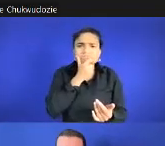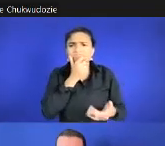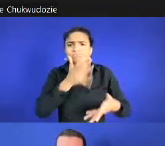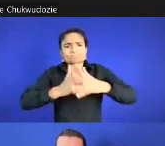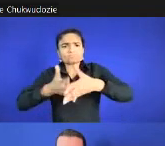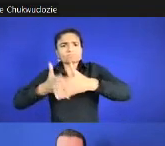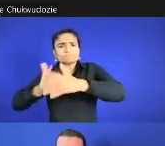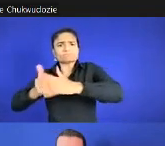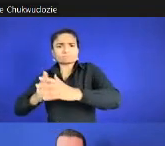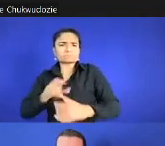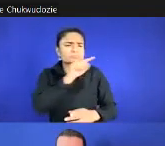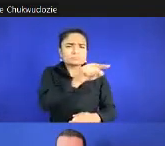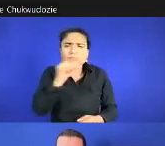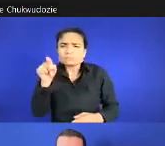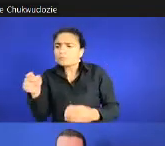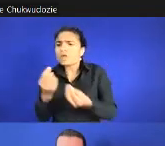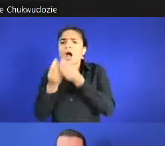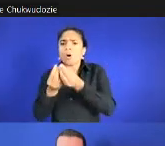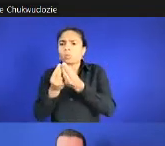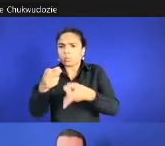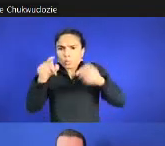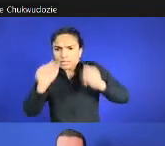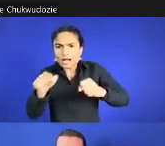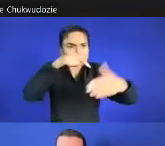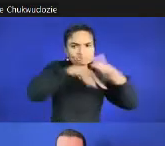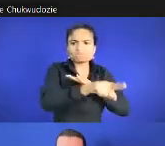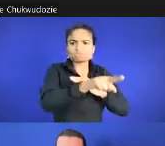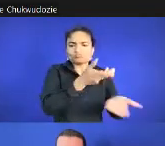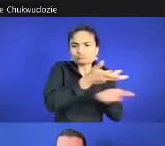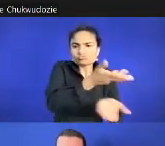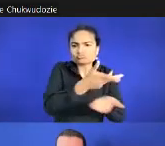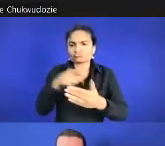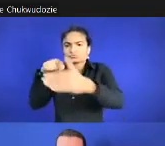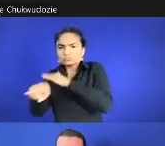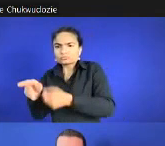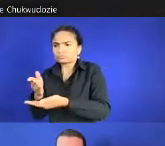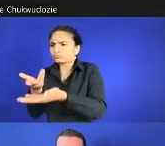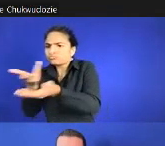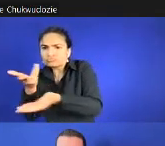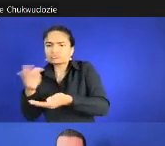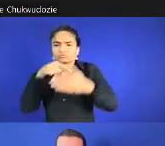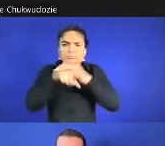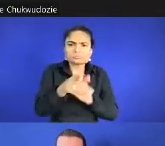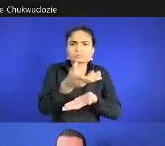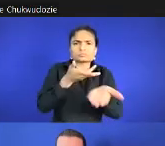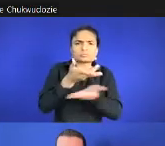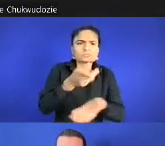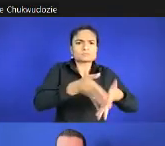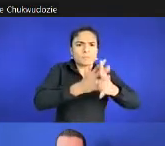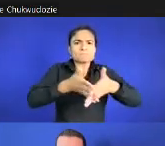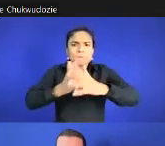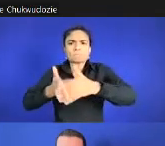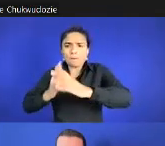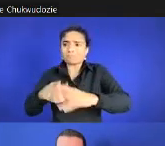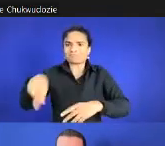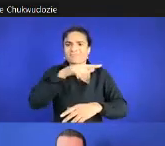Okay. We also need to ensure that feedback and complaints are acknowledged and responses provided to communities,